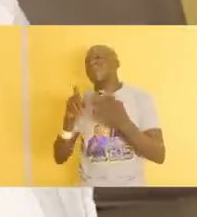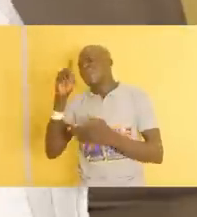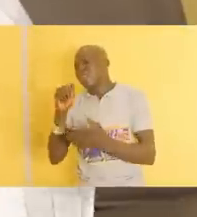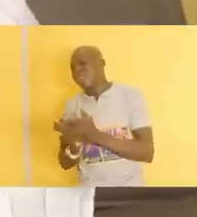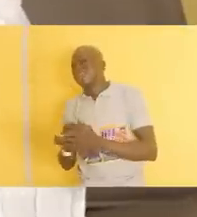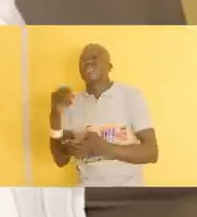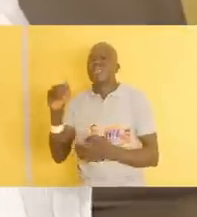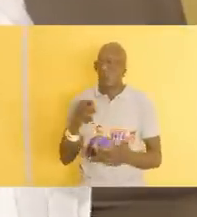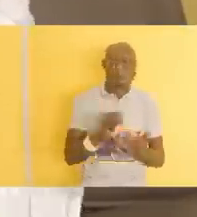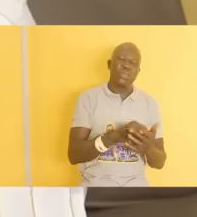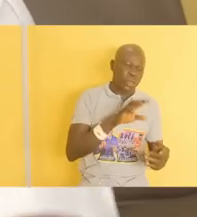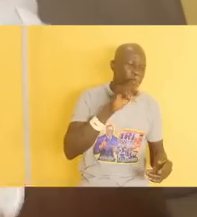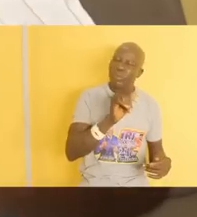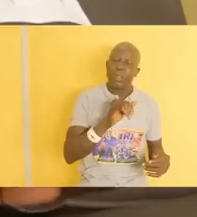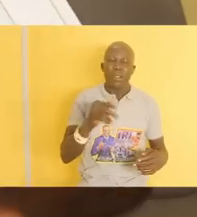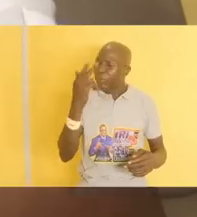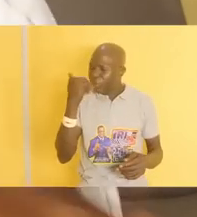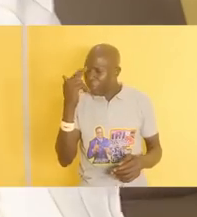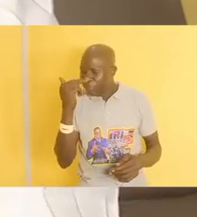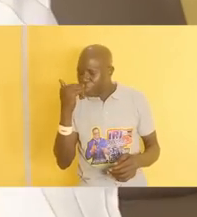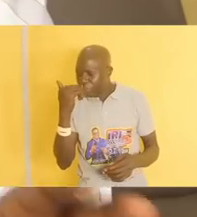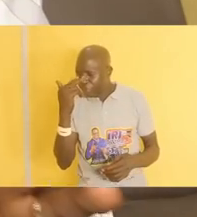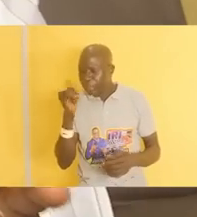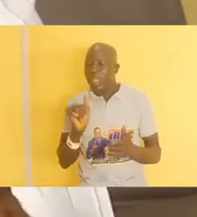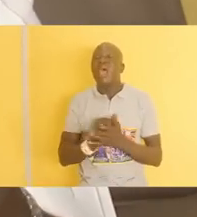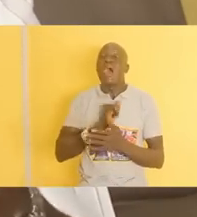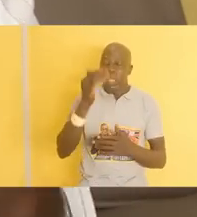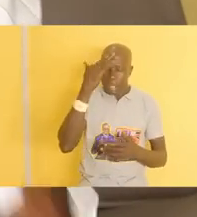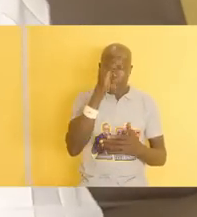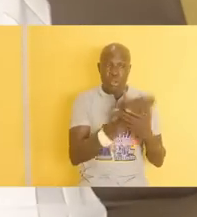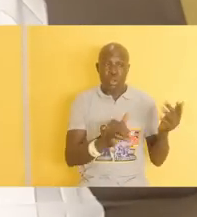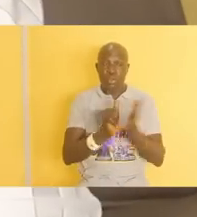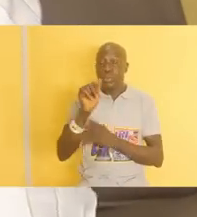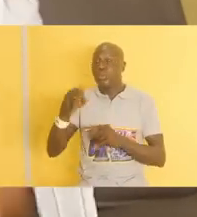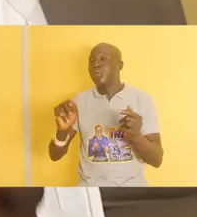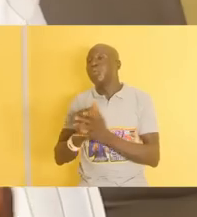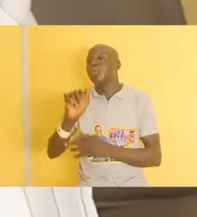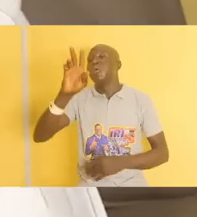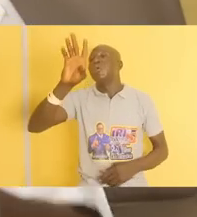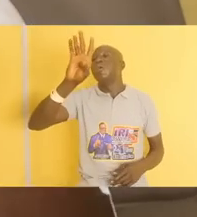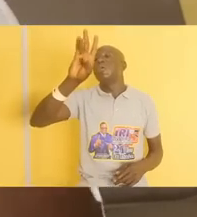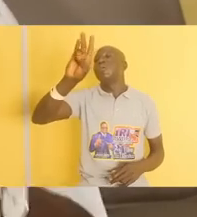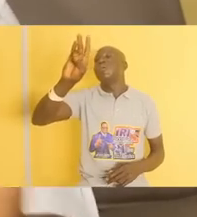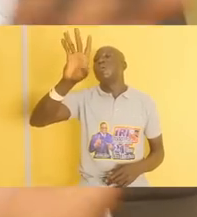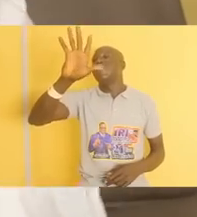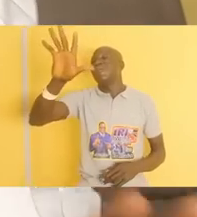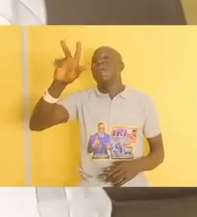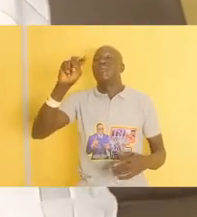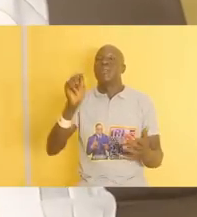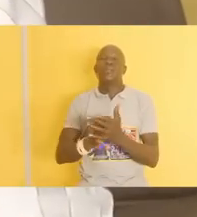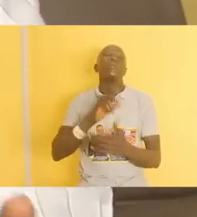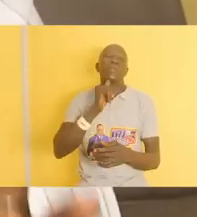1000 10000 20000 fake ni gbugbu e mo te ri ko to 75000 awon to follow there he say baba se bi